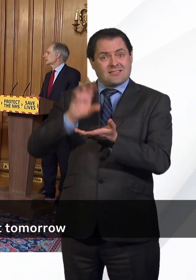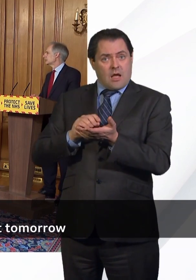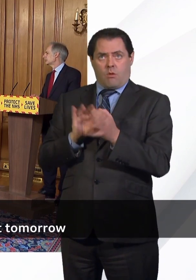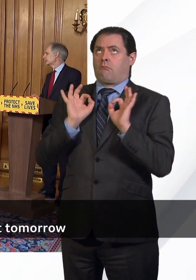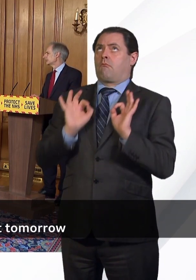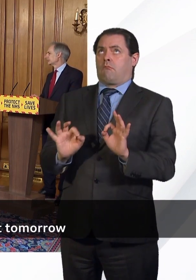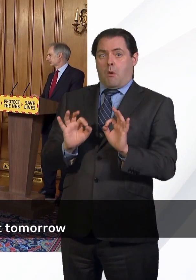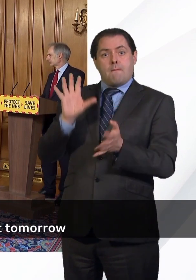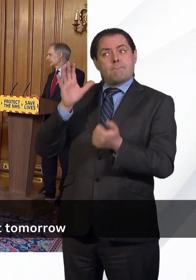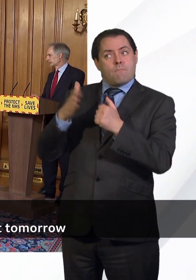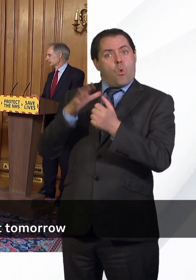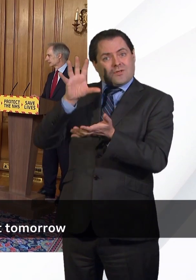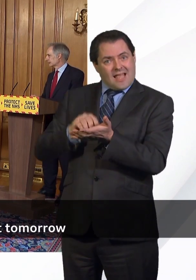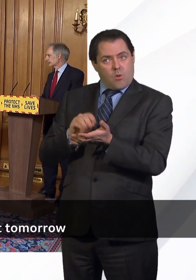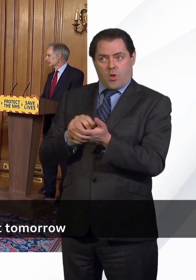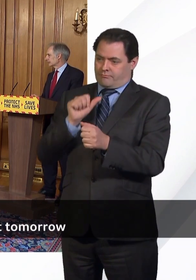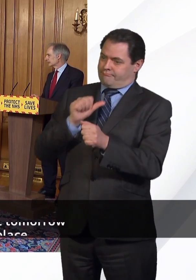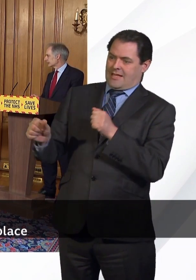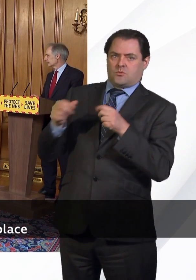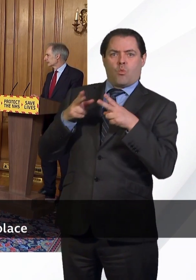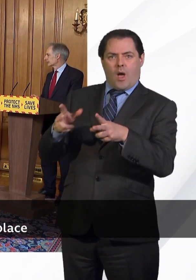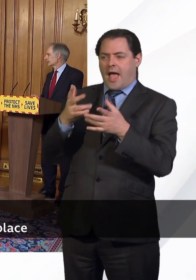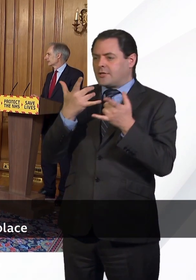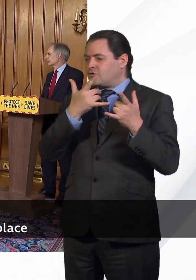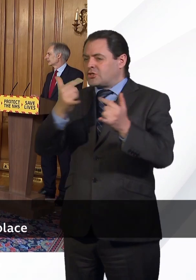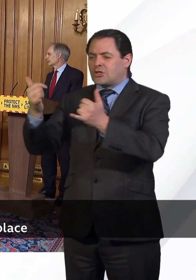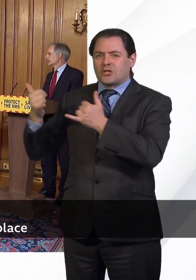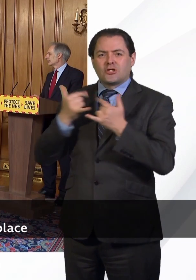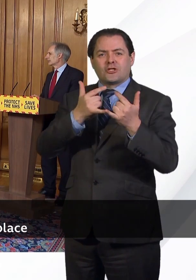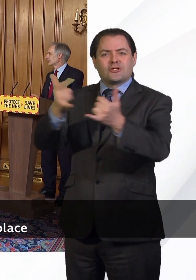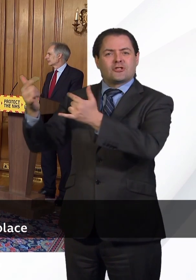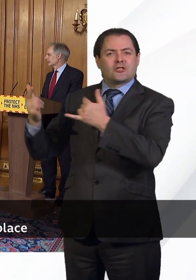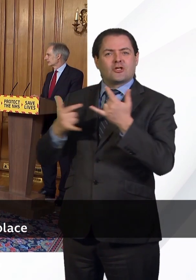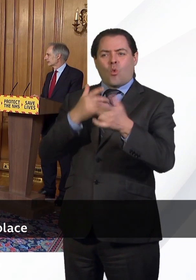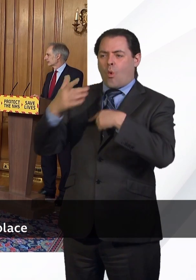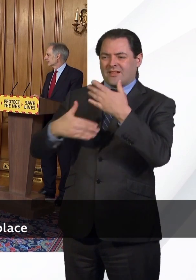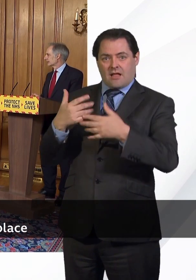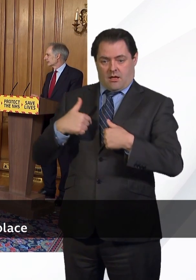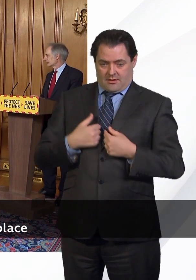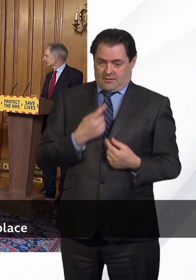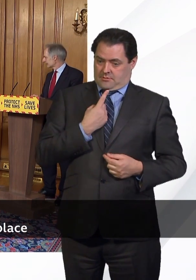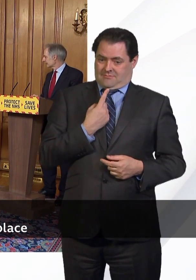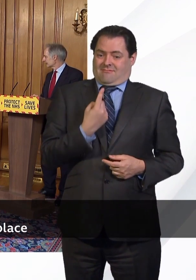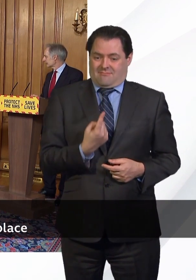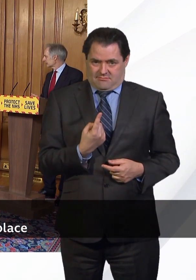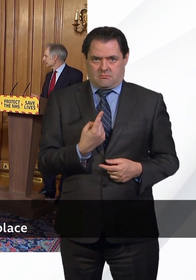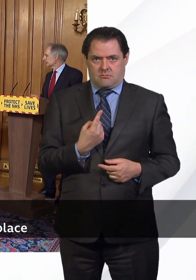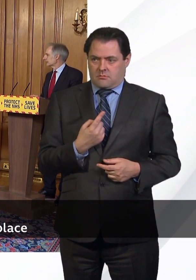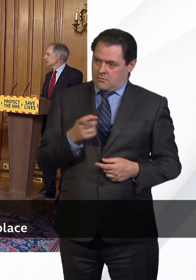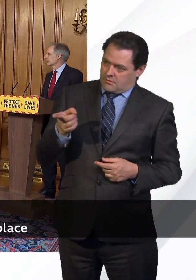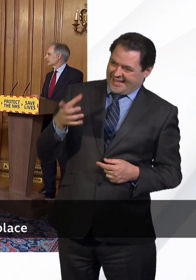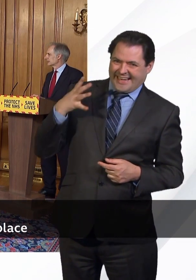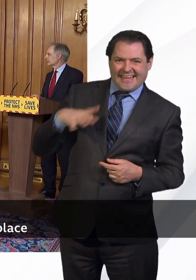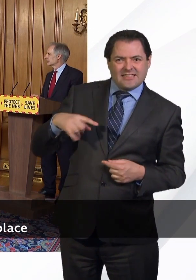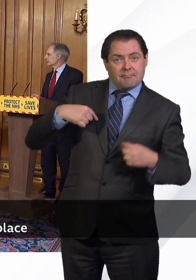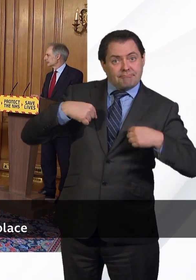the app, the more effective it's going to be, because you need two people having downloaded the app for it to be effective,